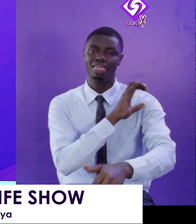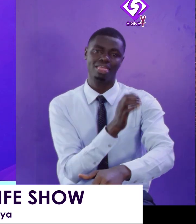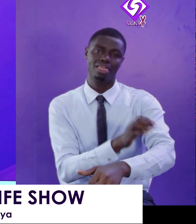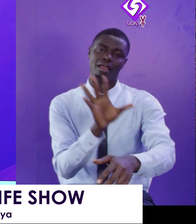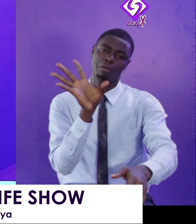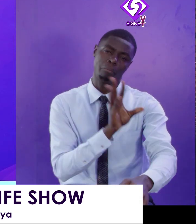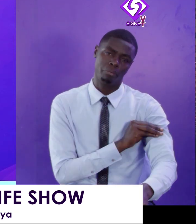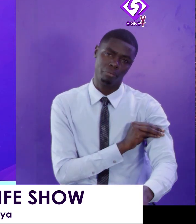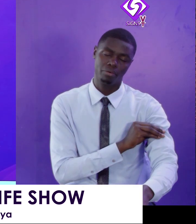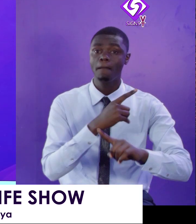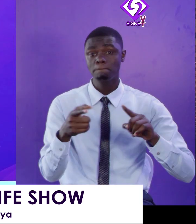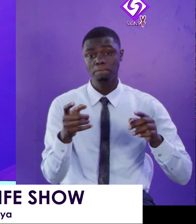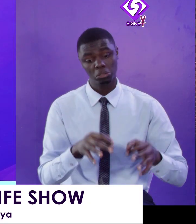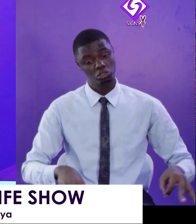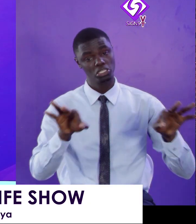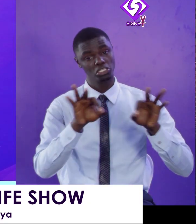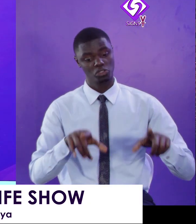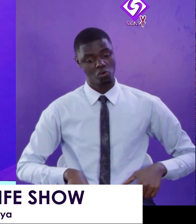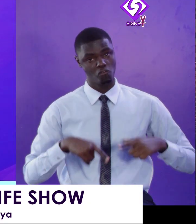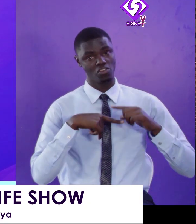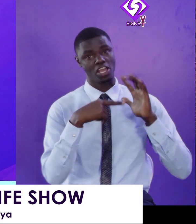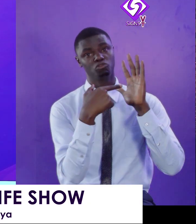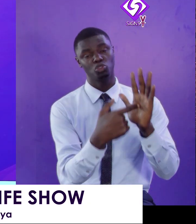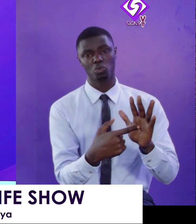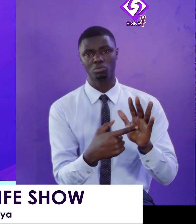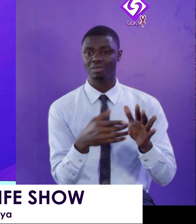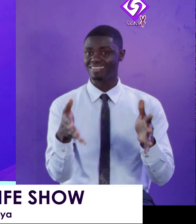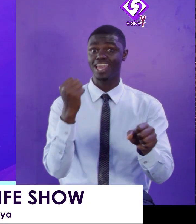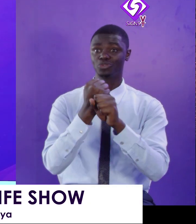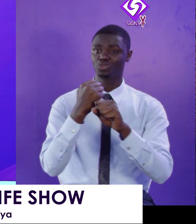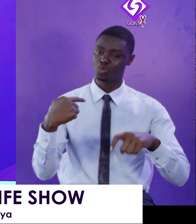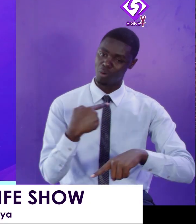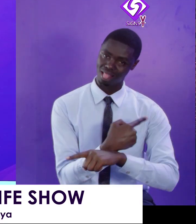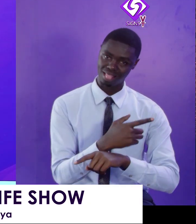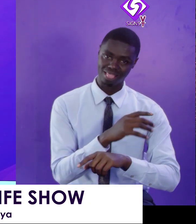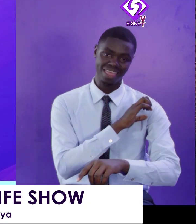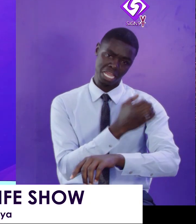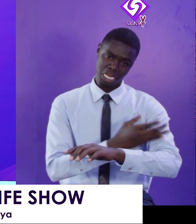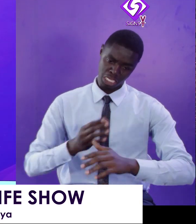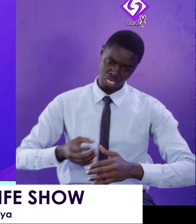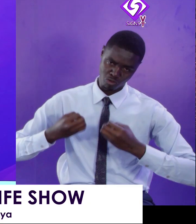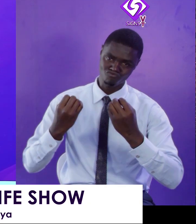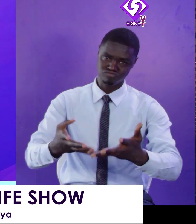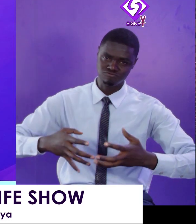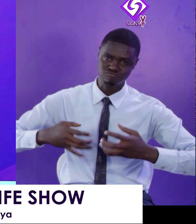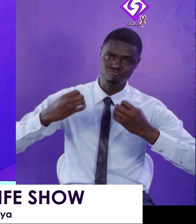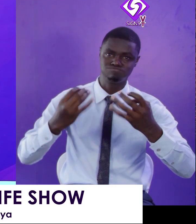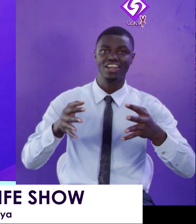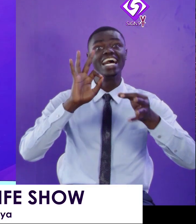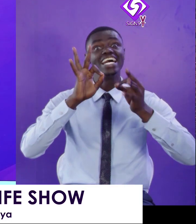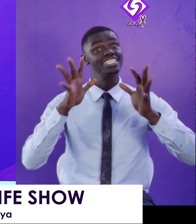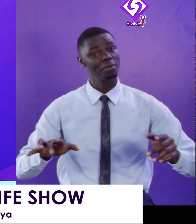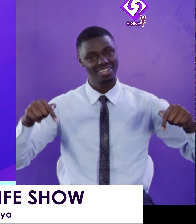Life show is here to do the opposite, to give you energy. My sign language interpreter